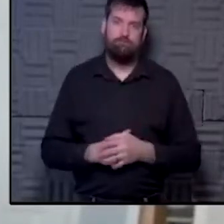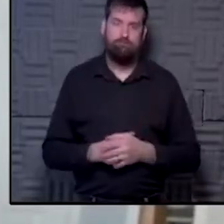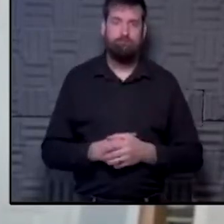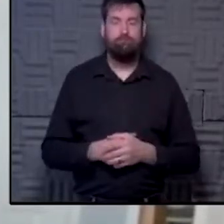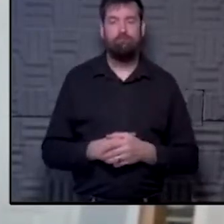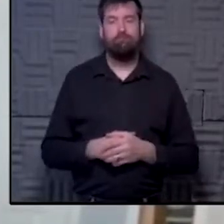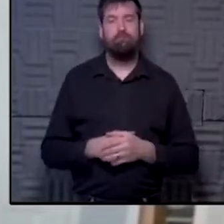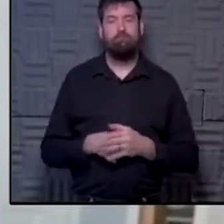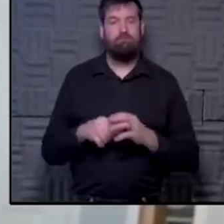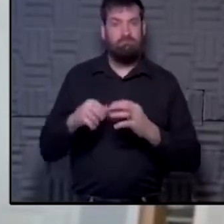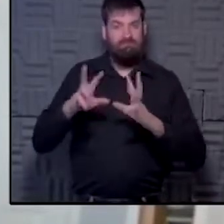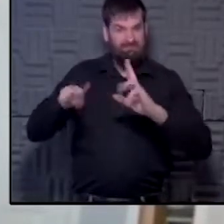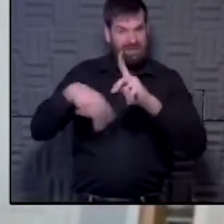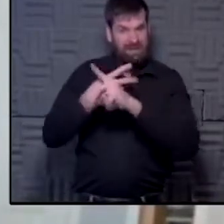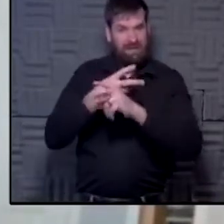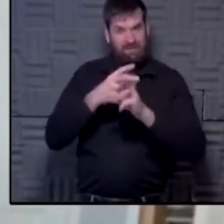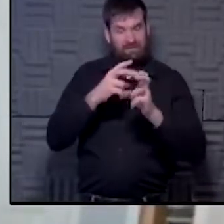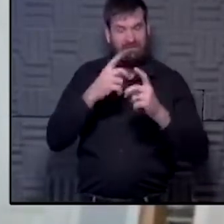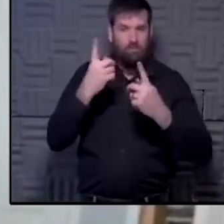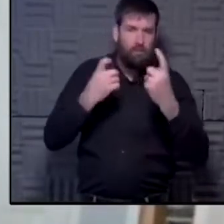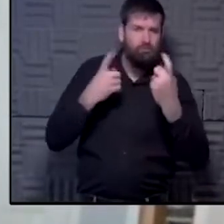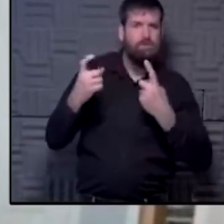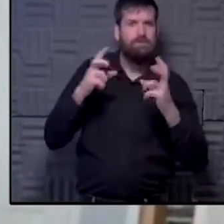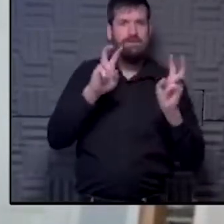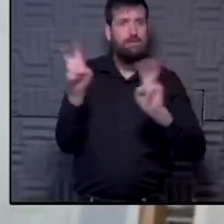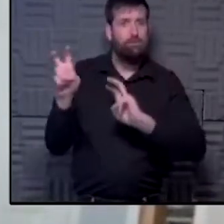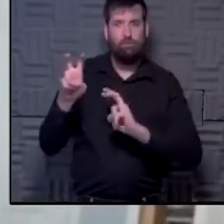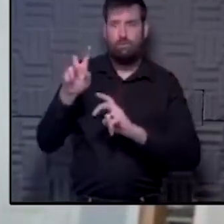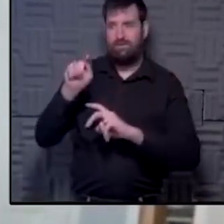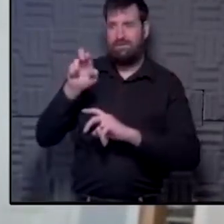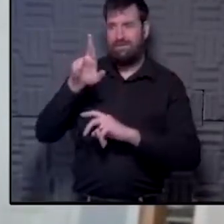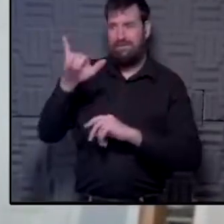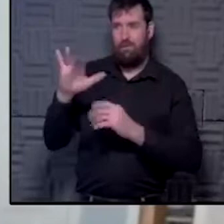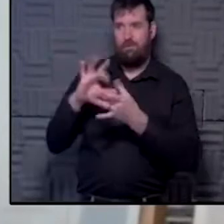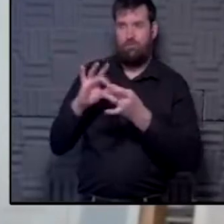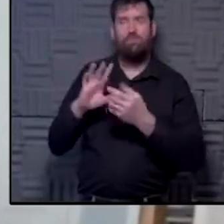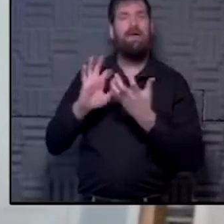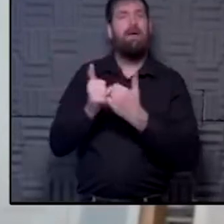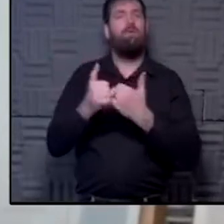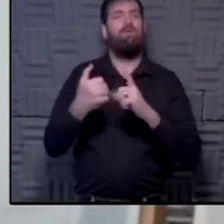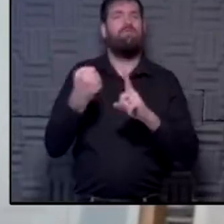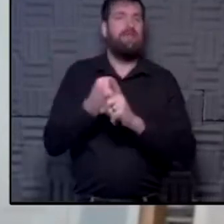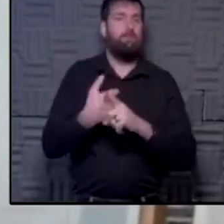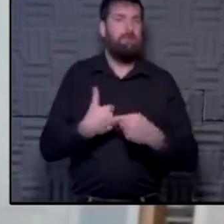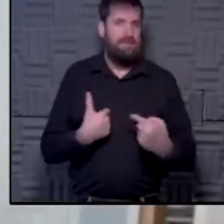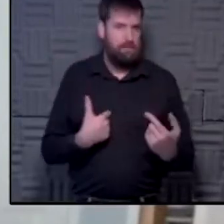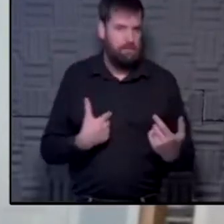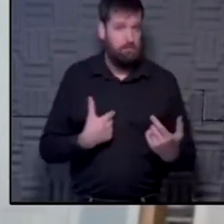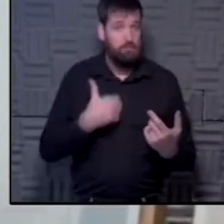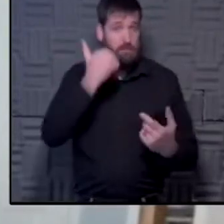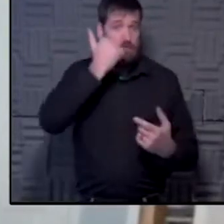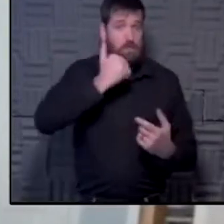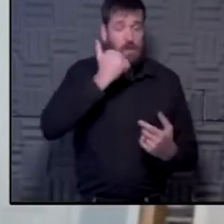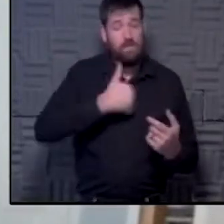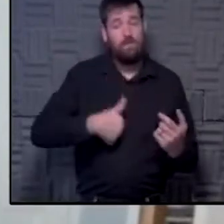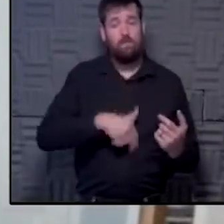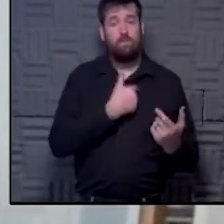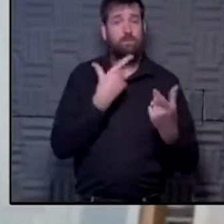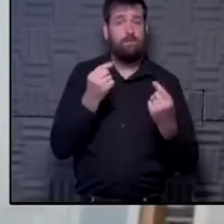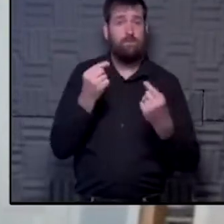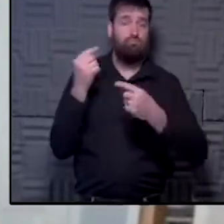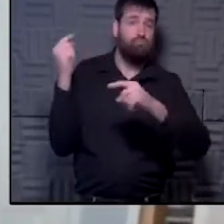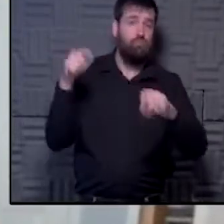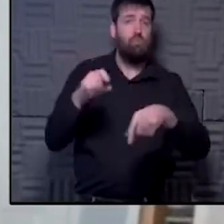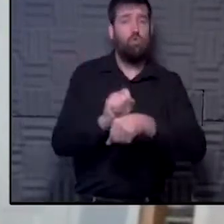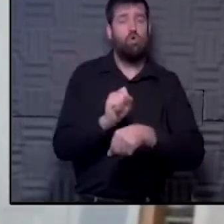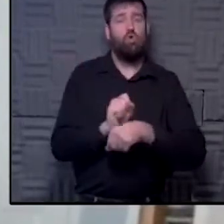The kind of questions and issues that Terry just brought up is how does this affect me? So our job every day is to really go to work and